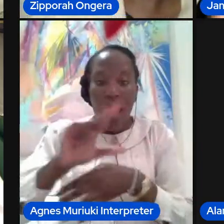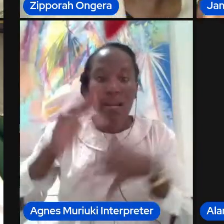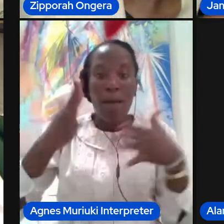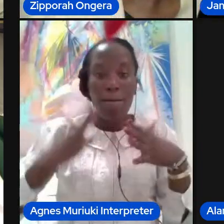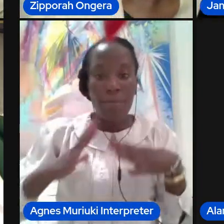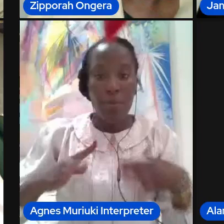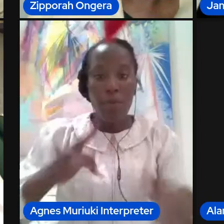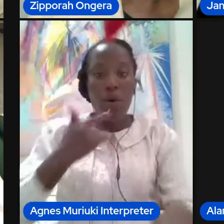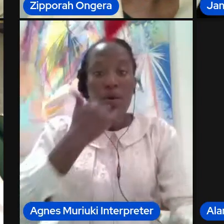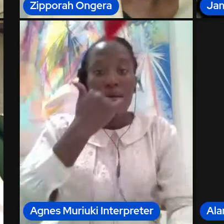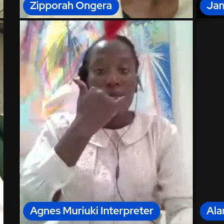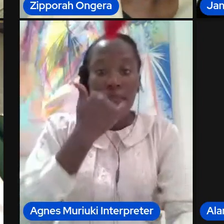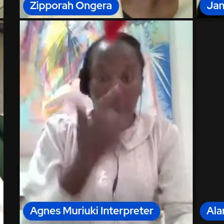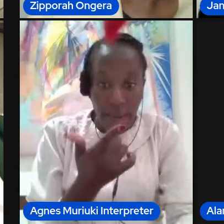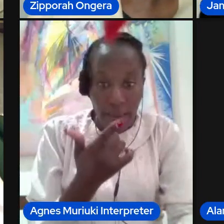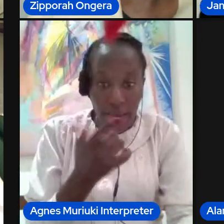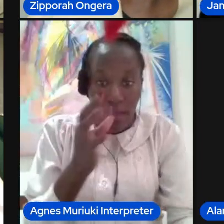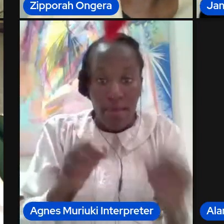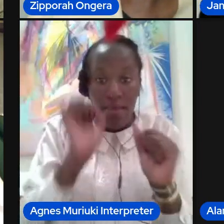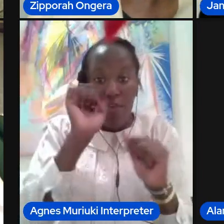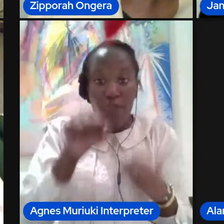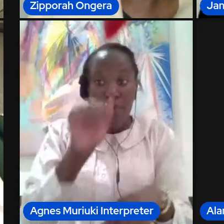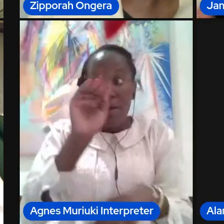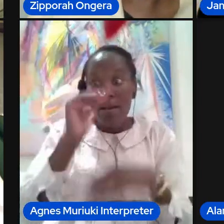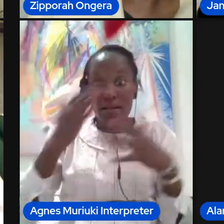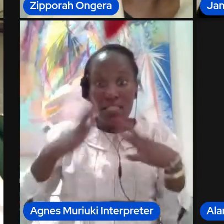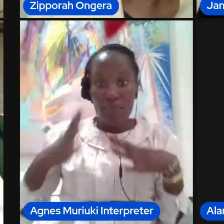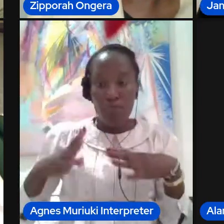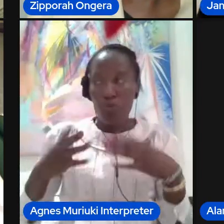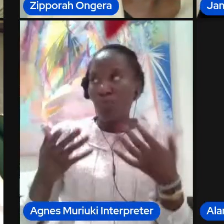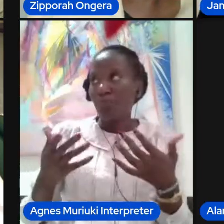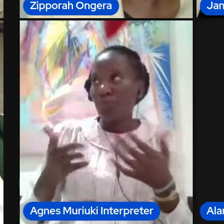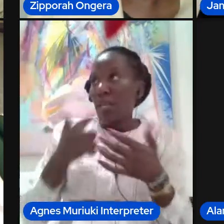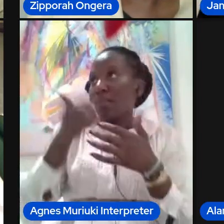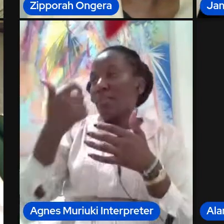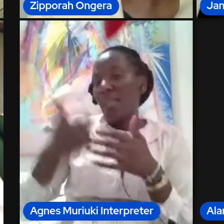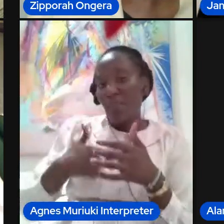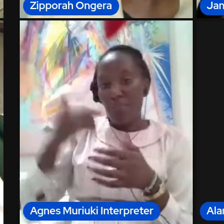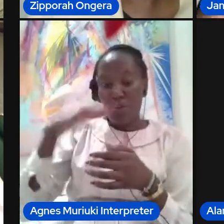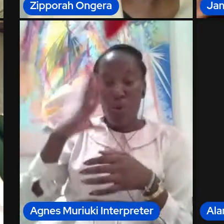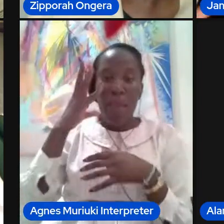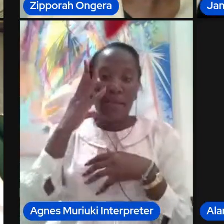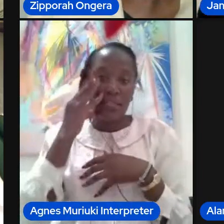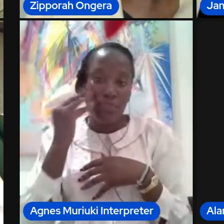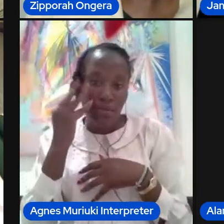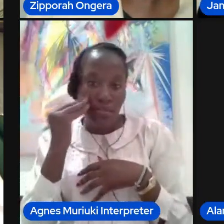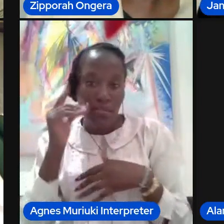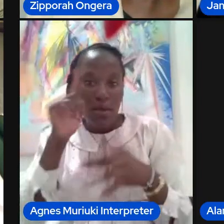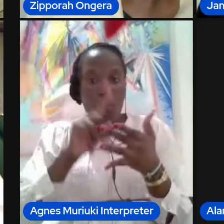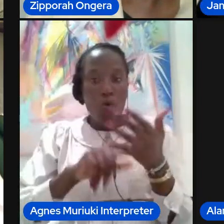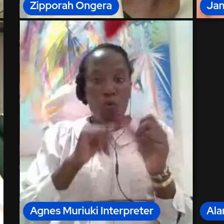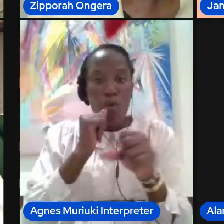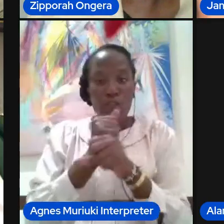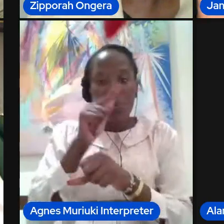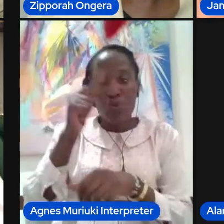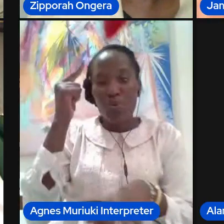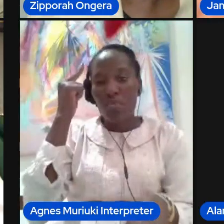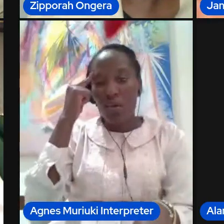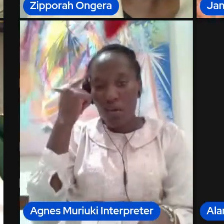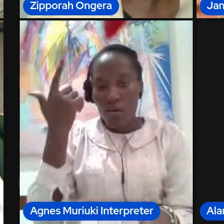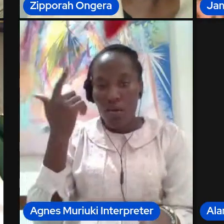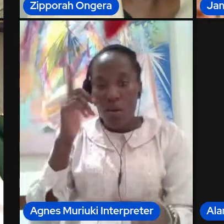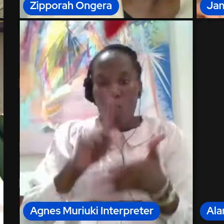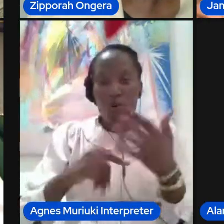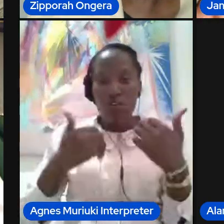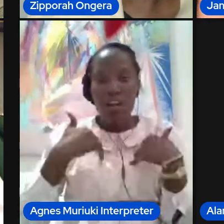you can ask people, what do you think? Or tell me your experiences, or what have you done that has helped you? That